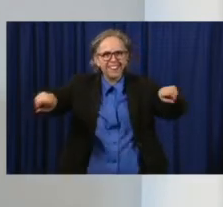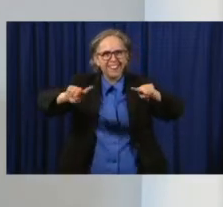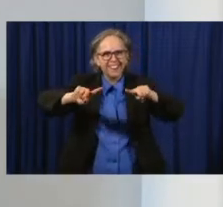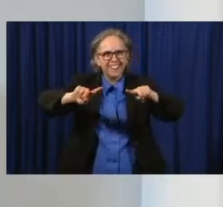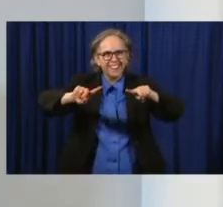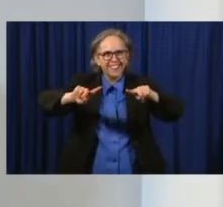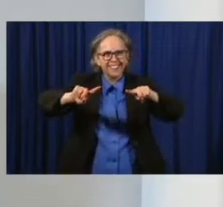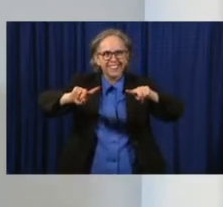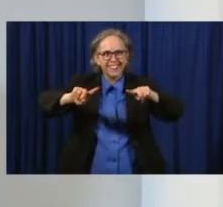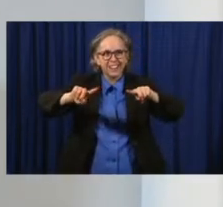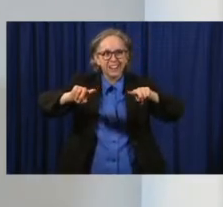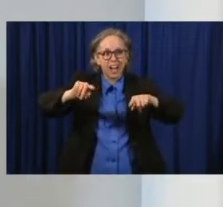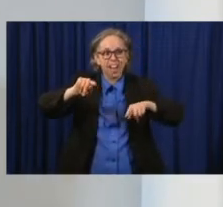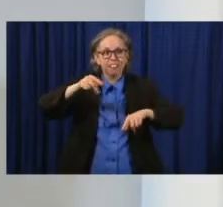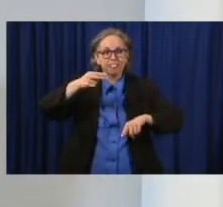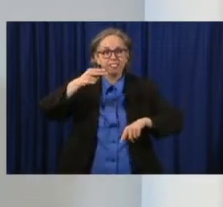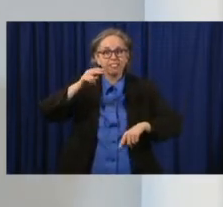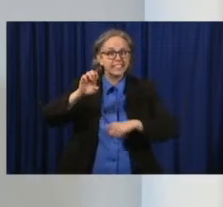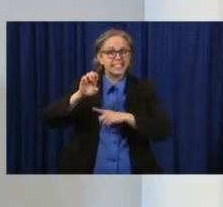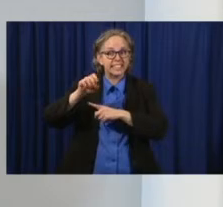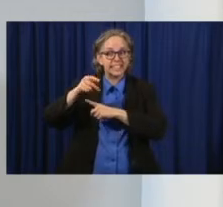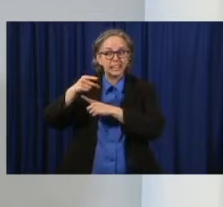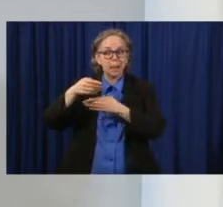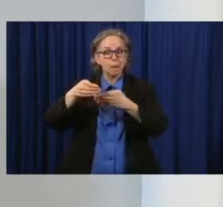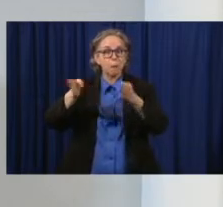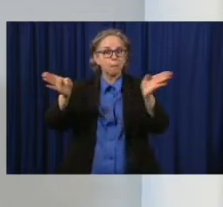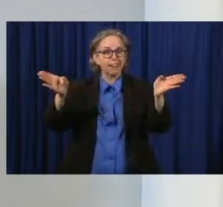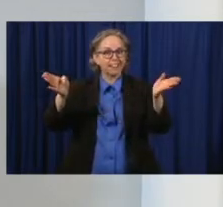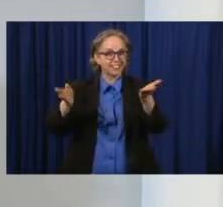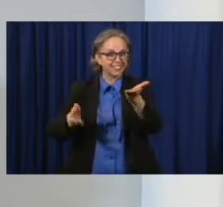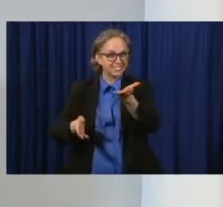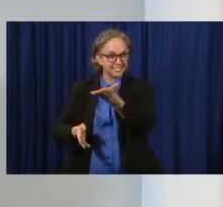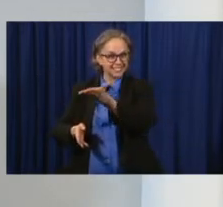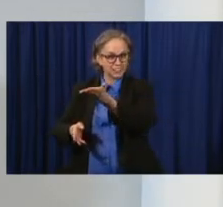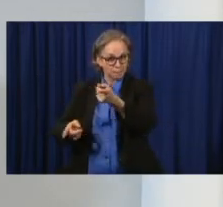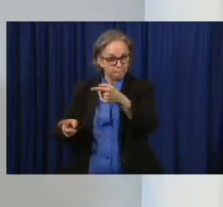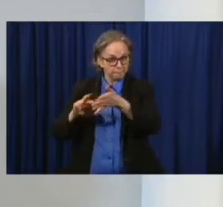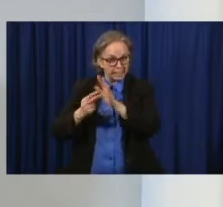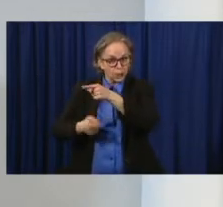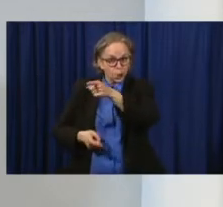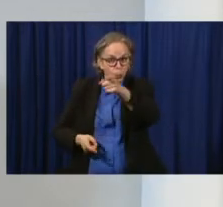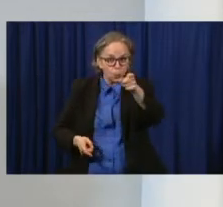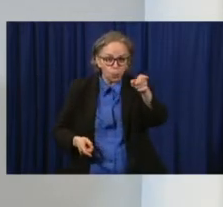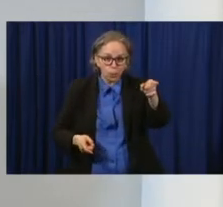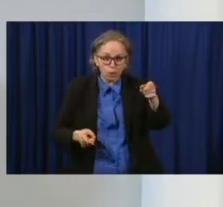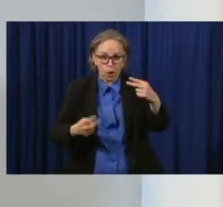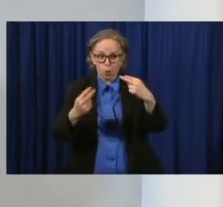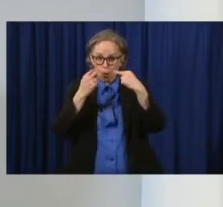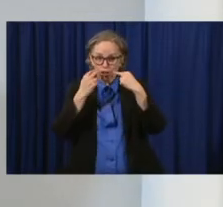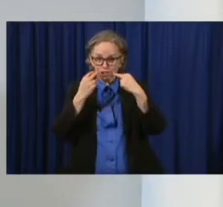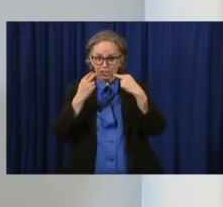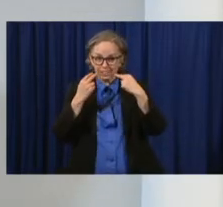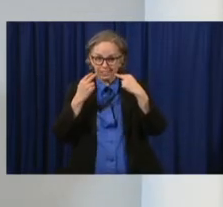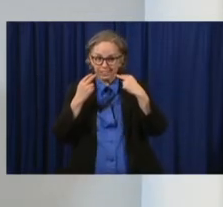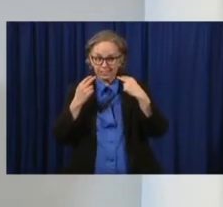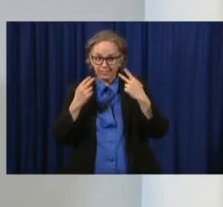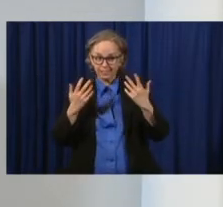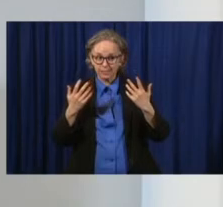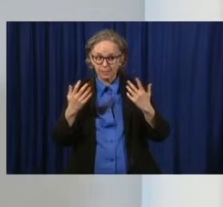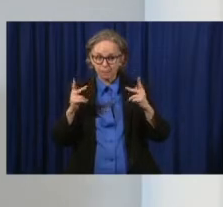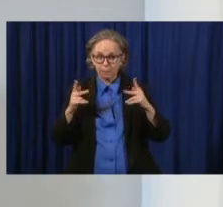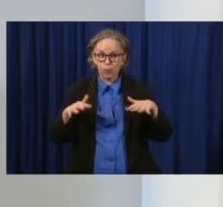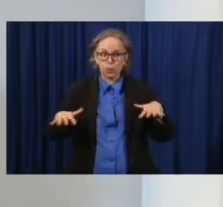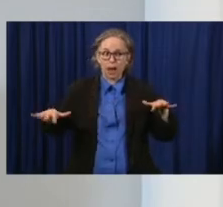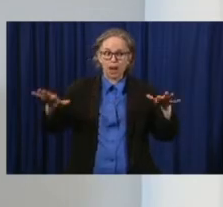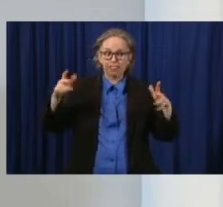you, the people who are watching this news conference and everybody else out there who you love and care for.